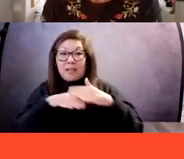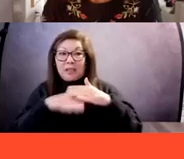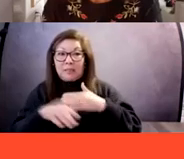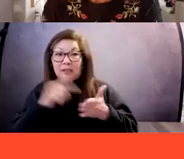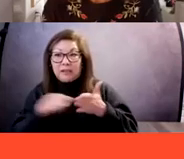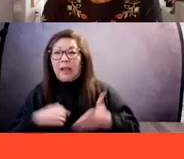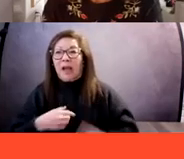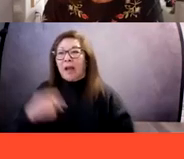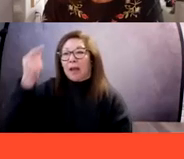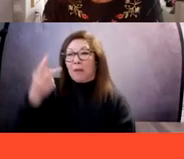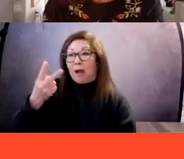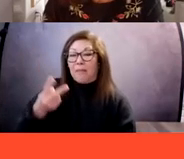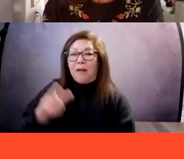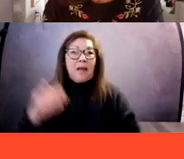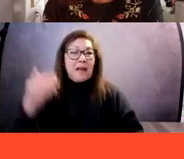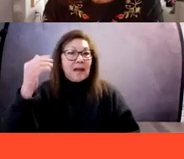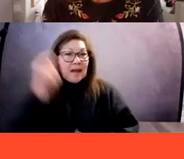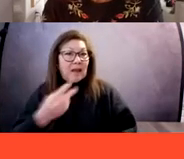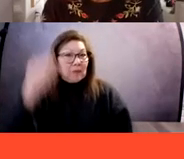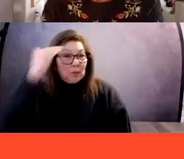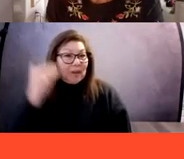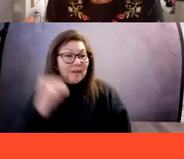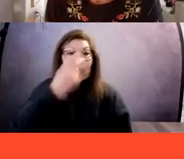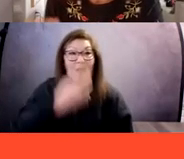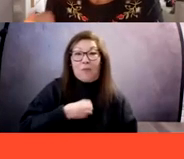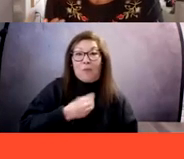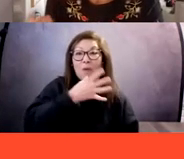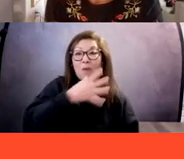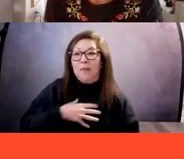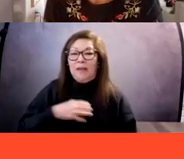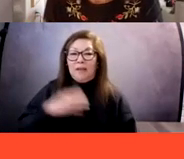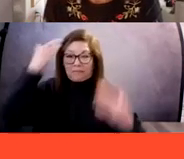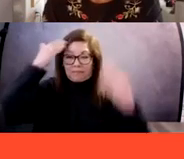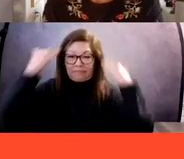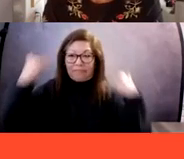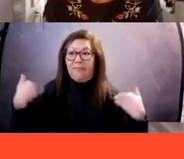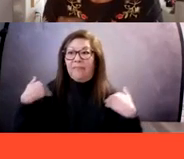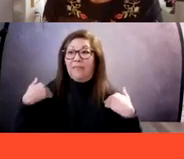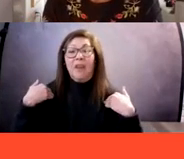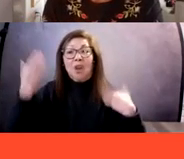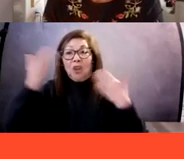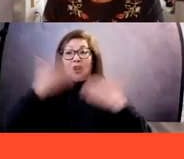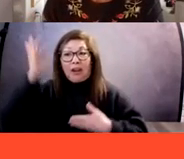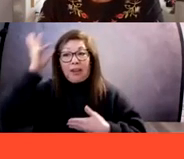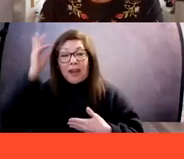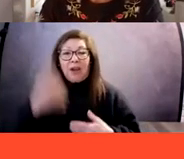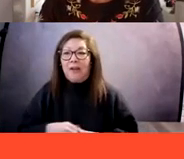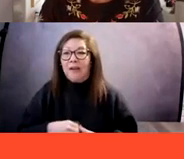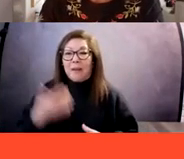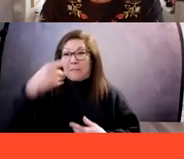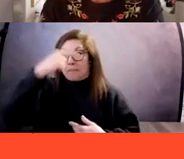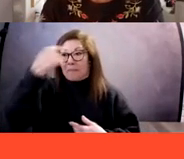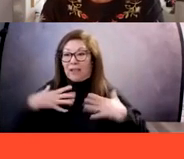a Hapa, half Korean, half white woman with shoulder length, straight, dark hair, wearing a black dress